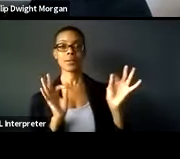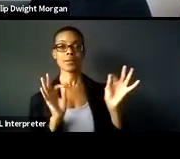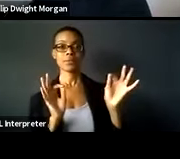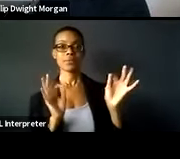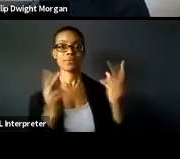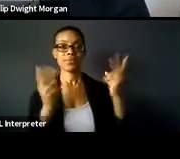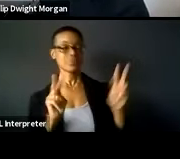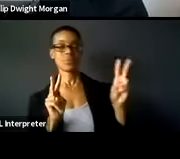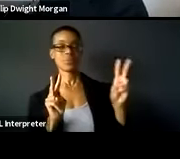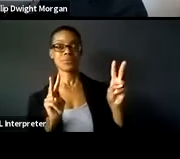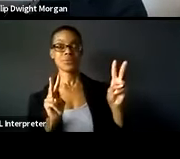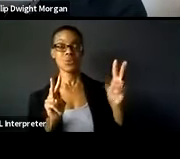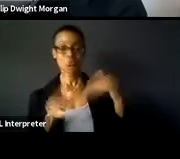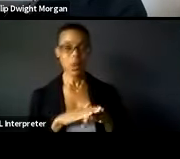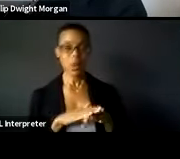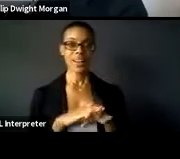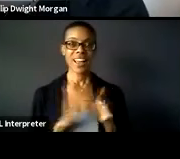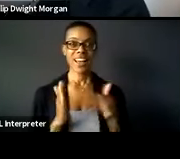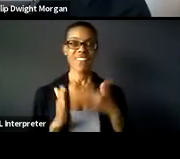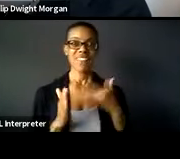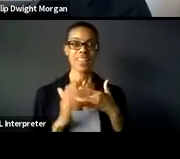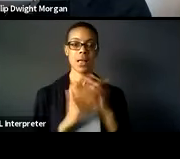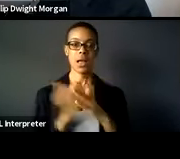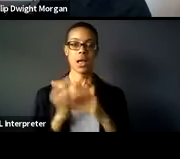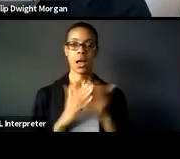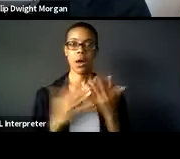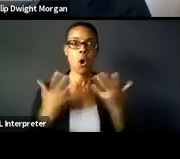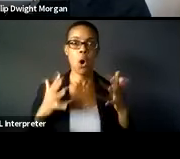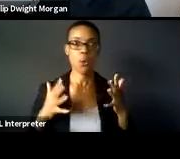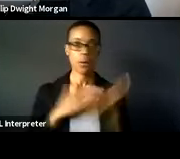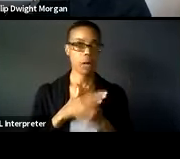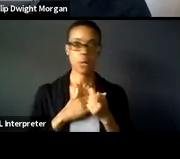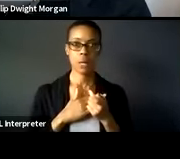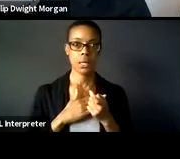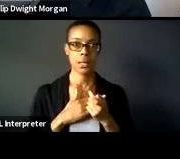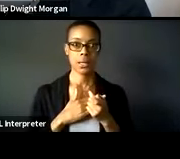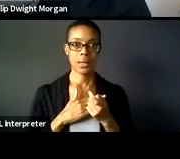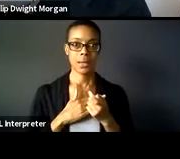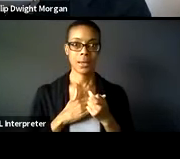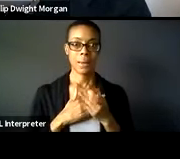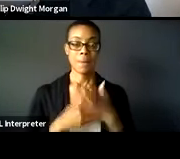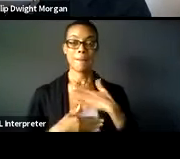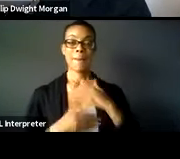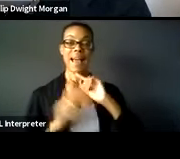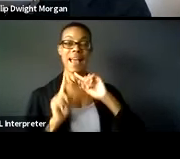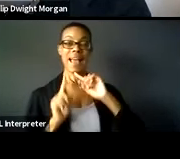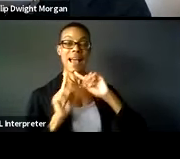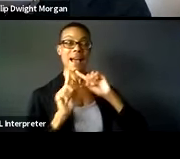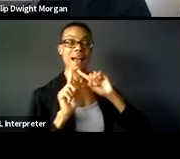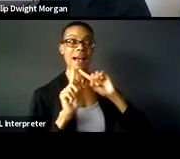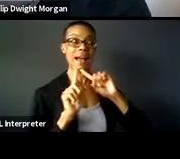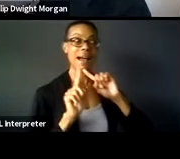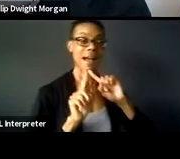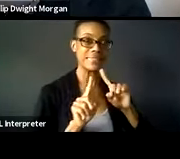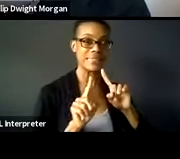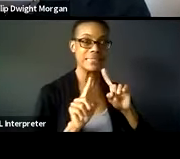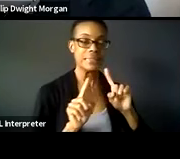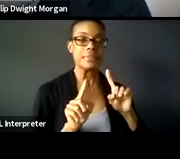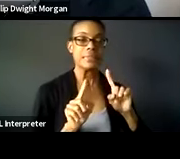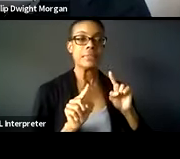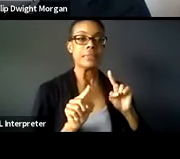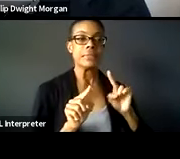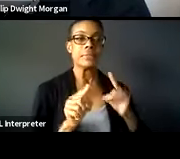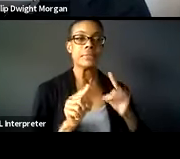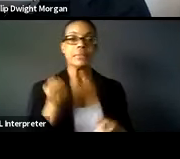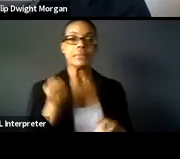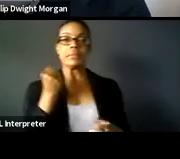comfortable right away. But the way I was answering that question scared me to think the risks that I was willing